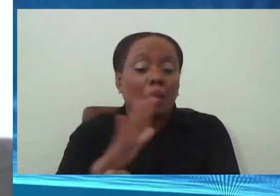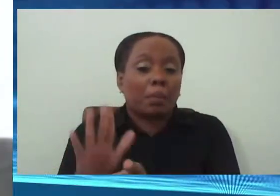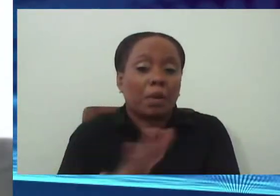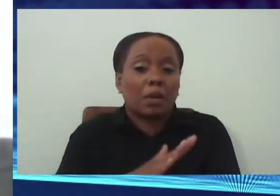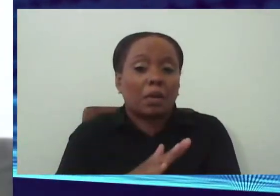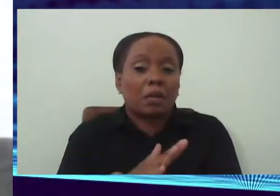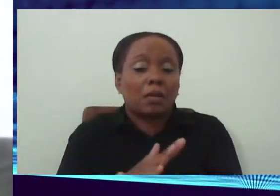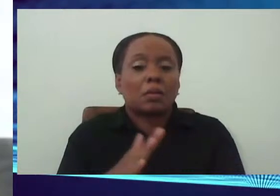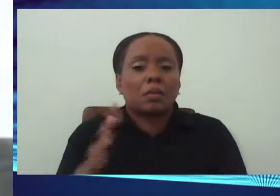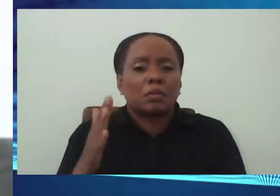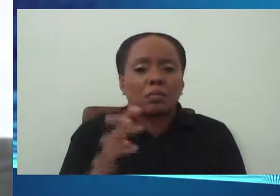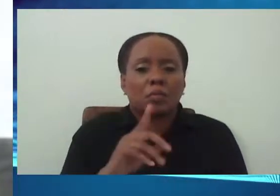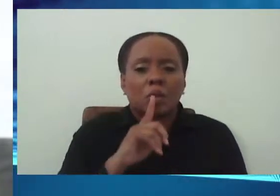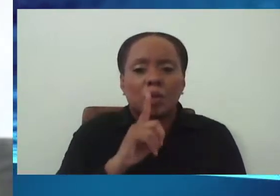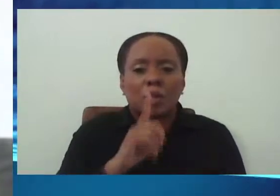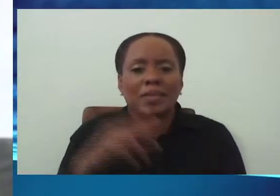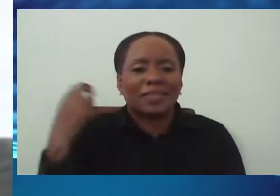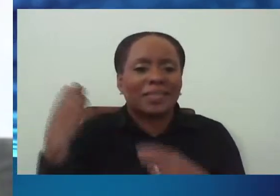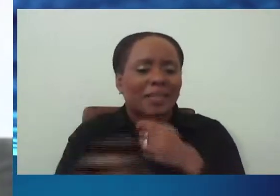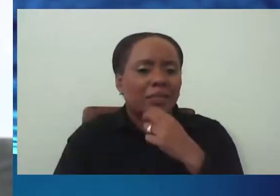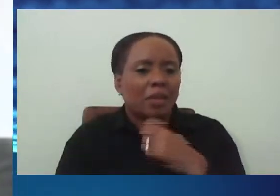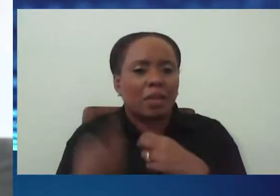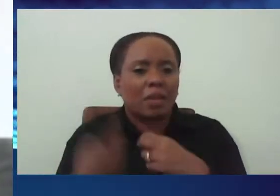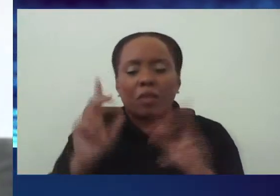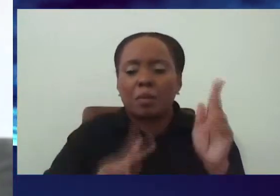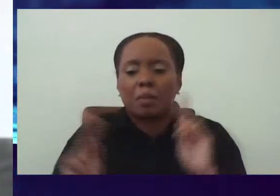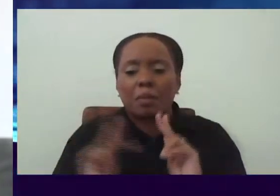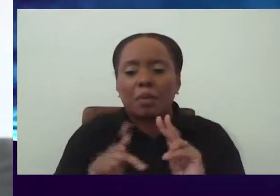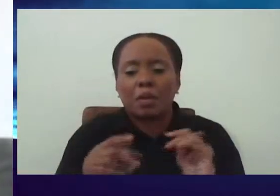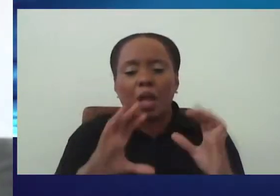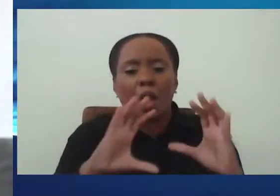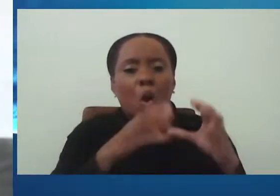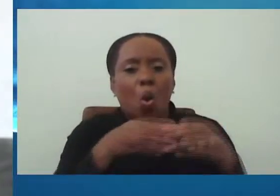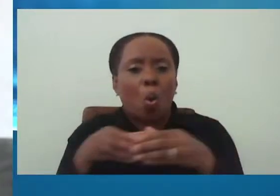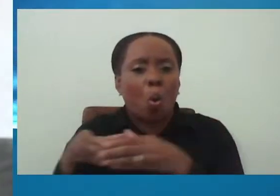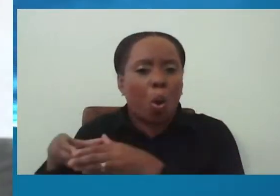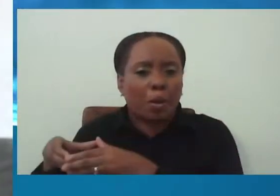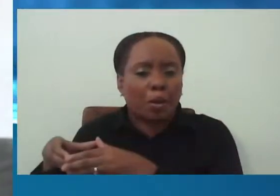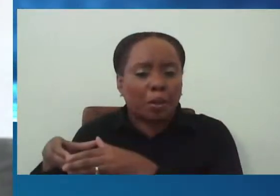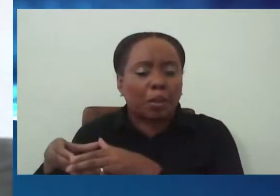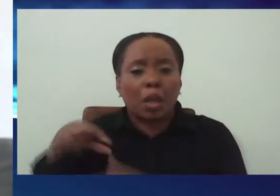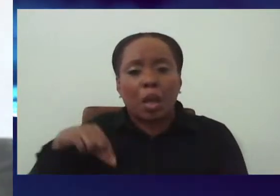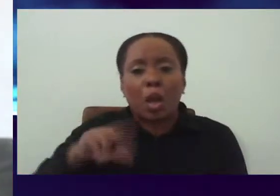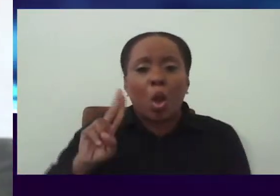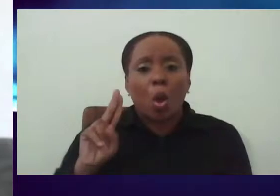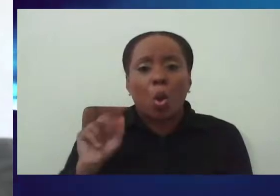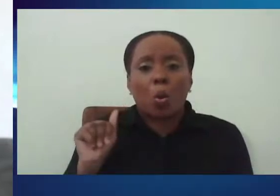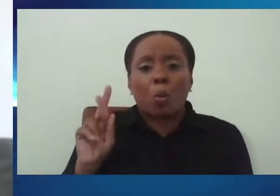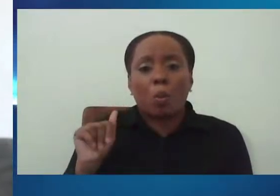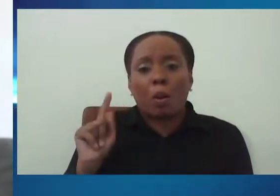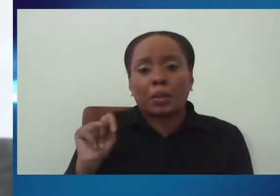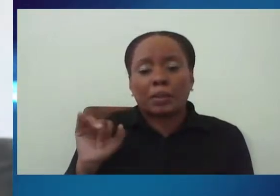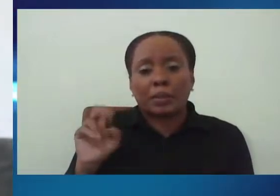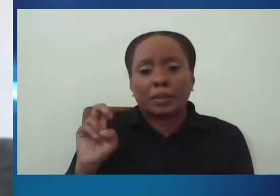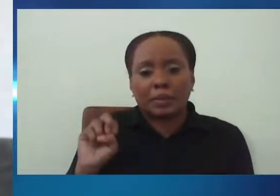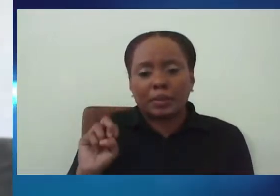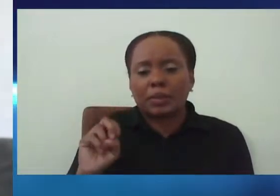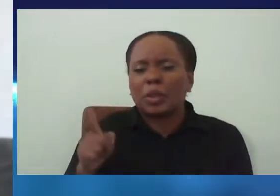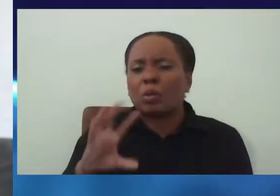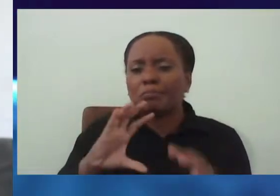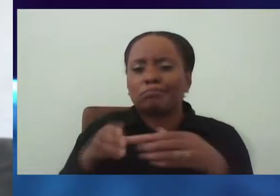for people to make the choice of going into quarantine, for instance? Because if you go into quarantine, you spend